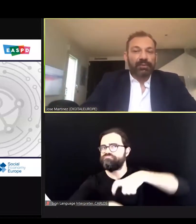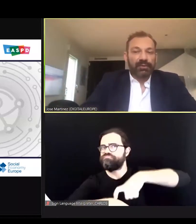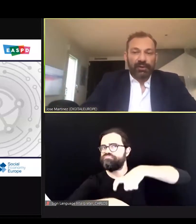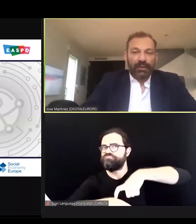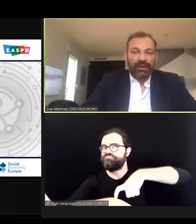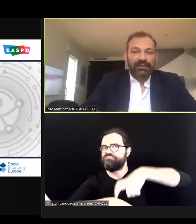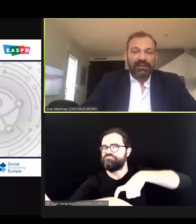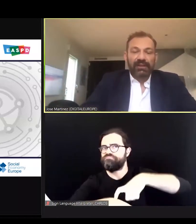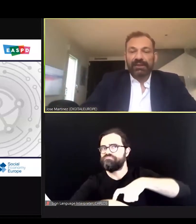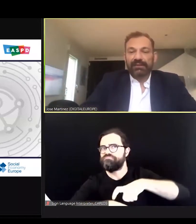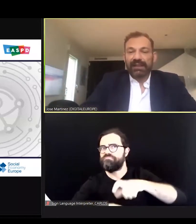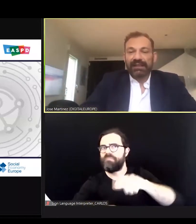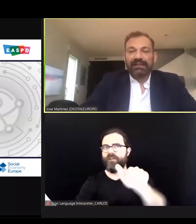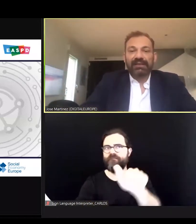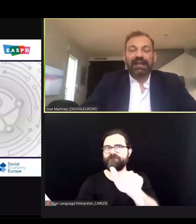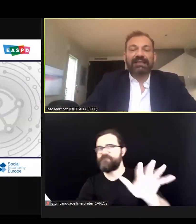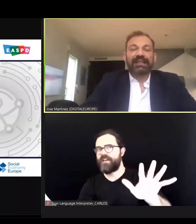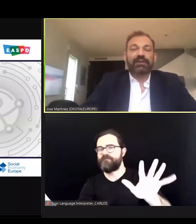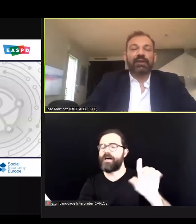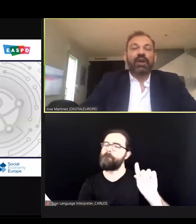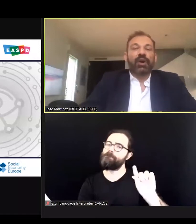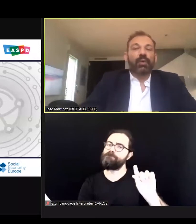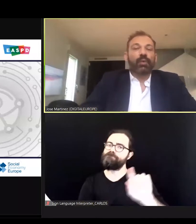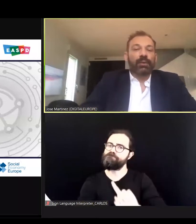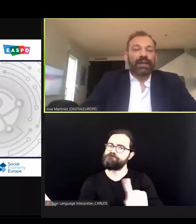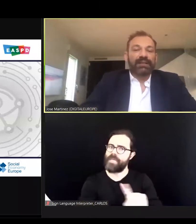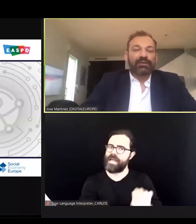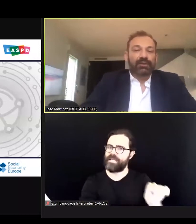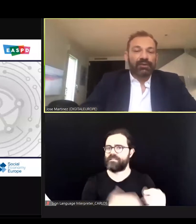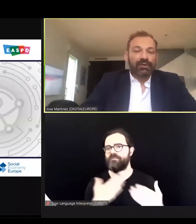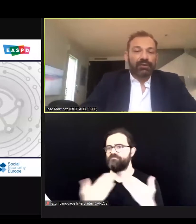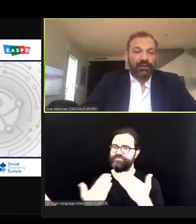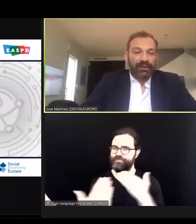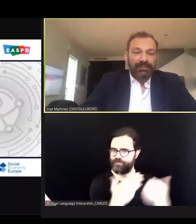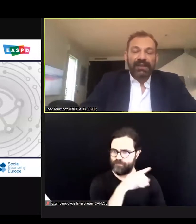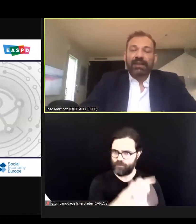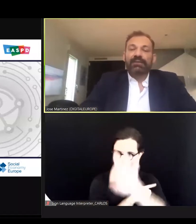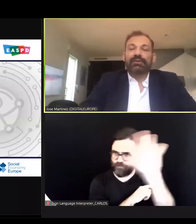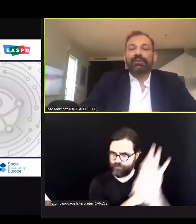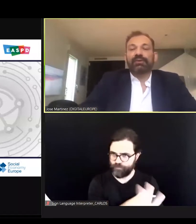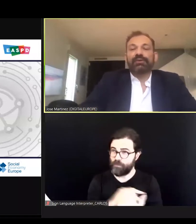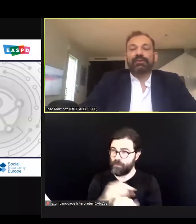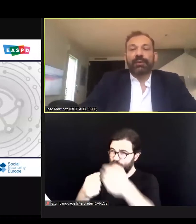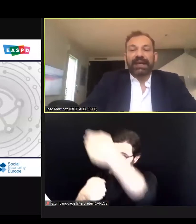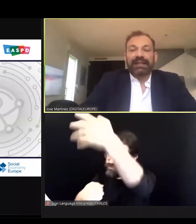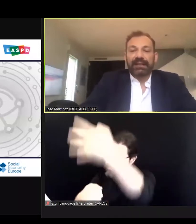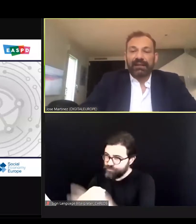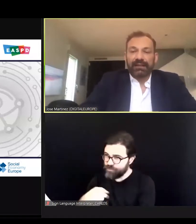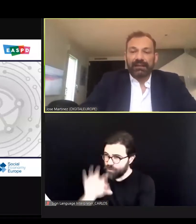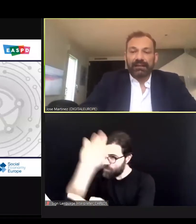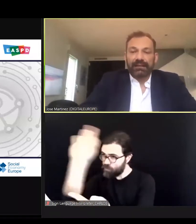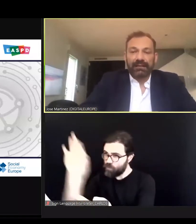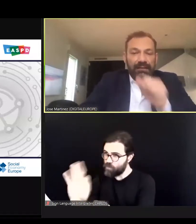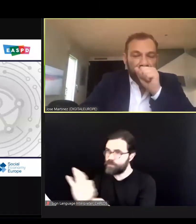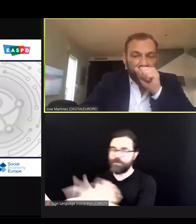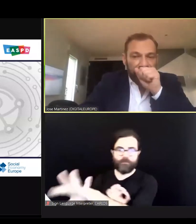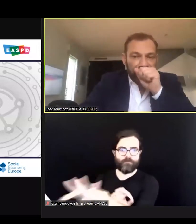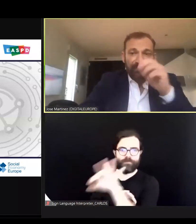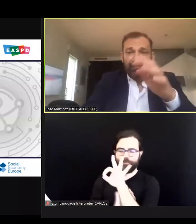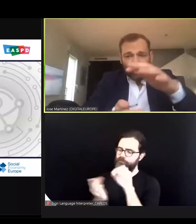put your question in the question and answer, and then we will choose some of them to really